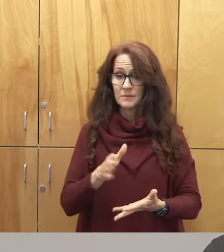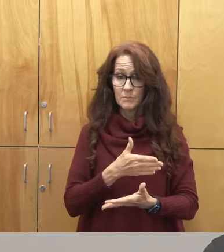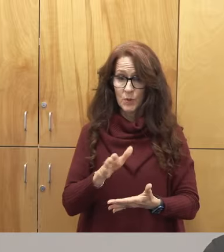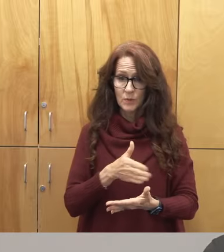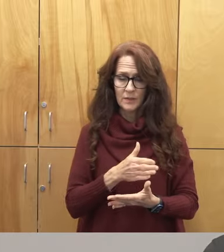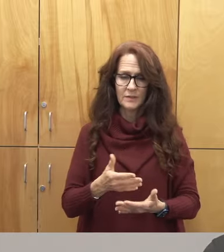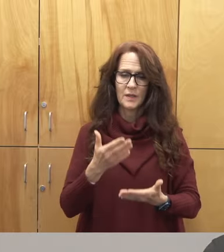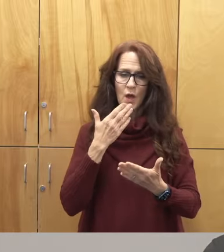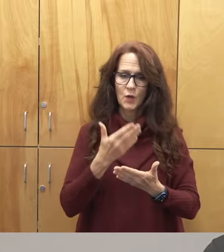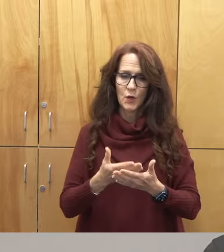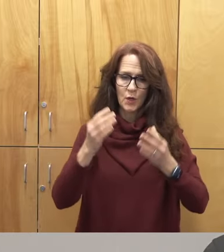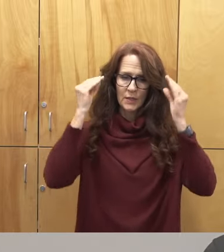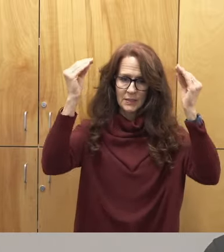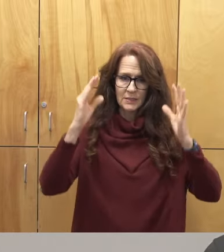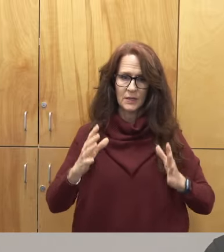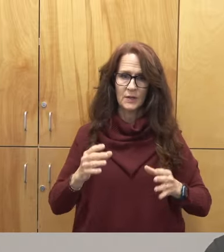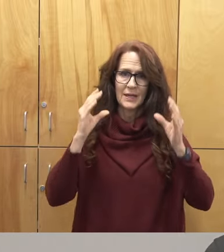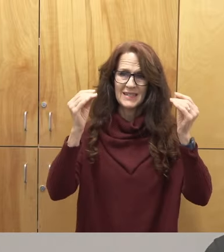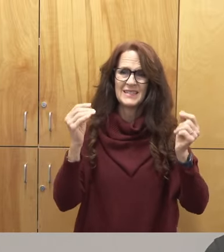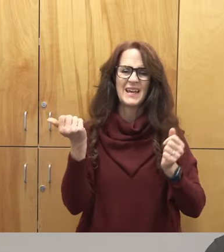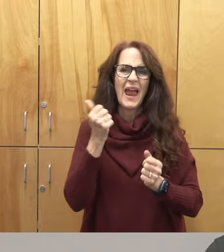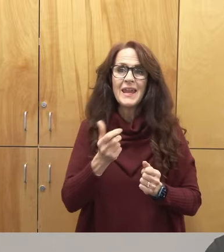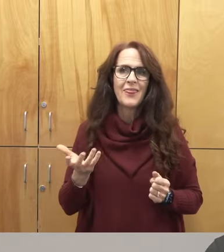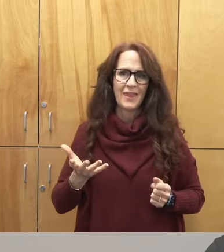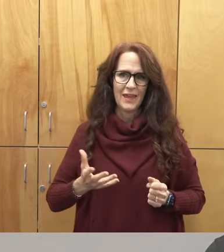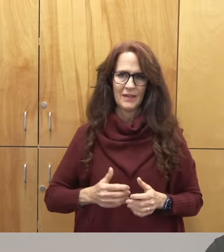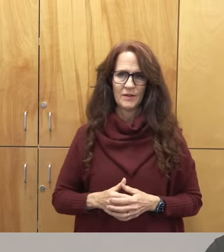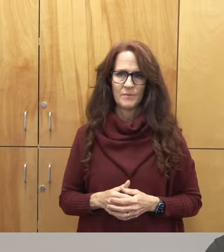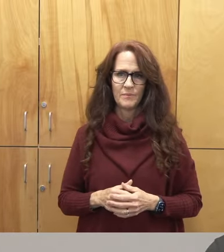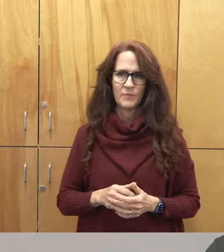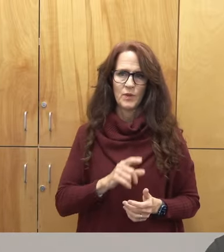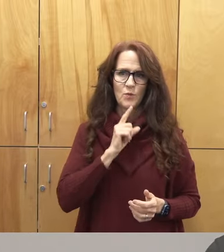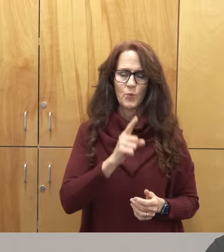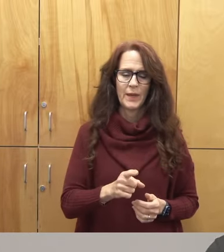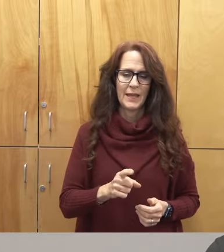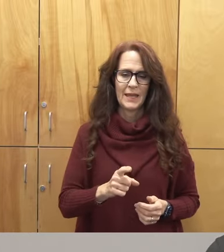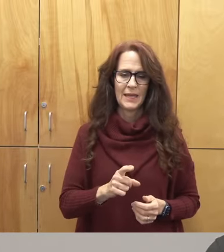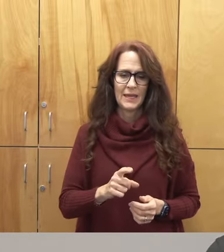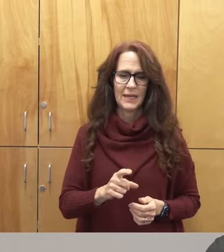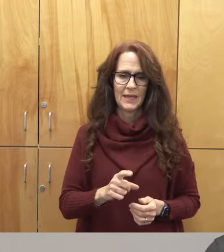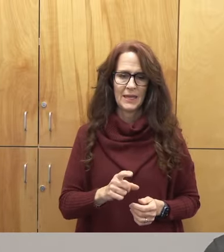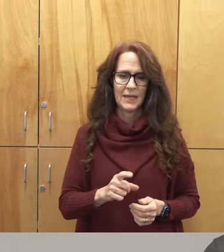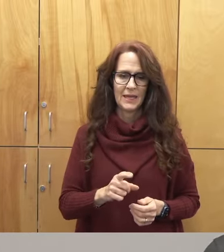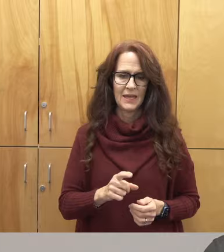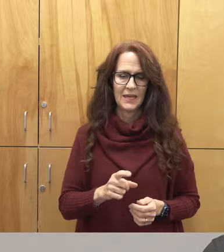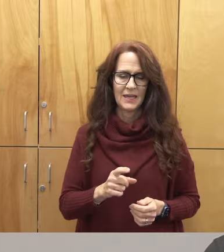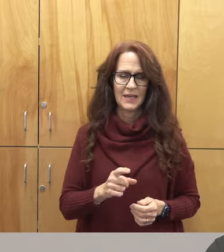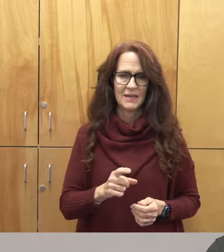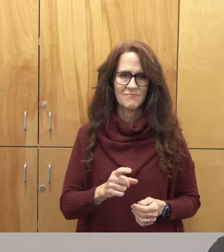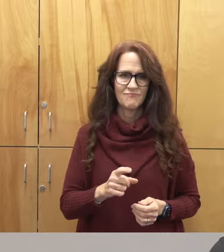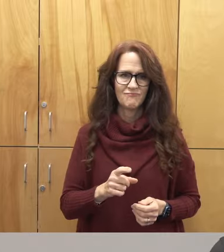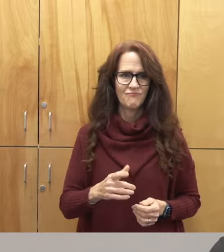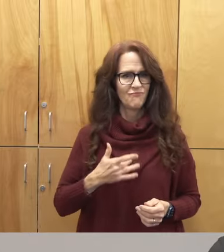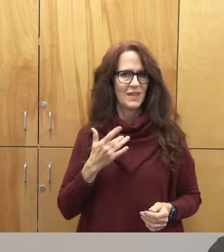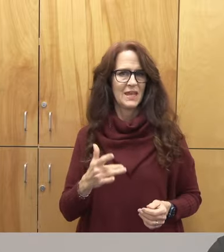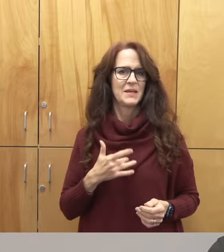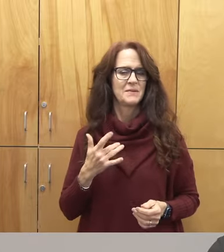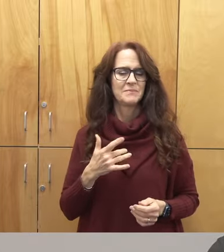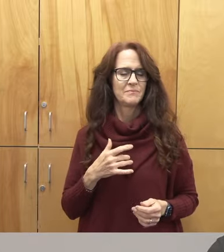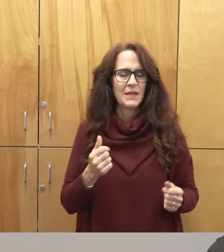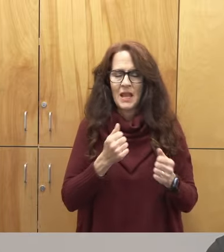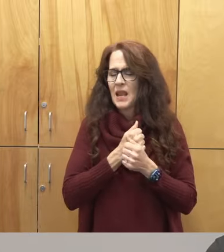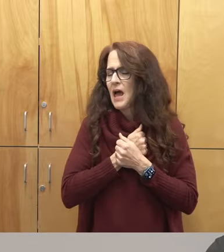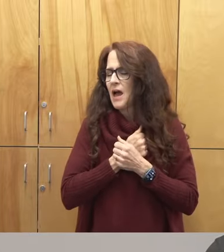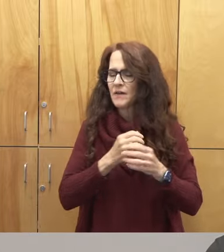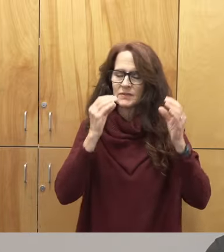such a good teacher. He could teach anything. And you really get the sense that he loves